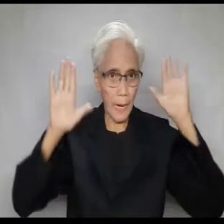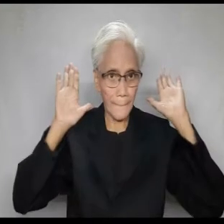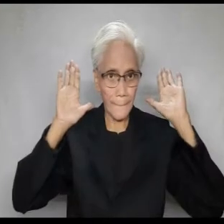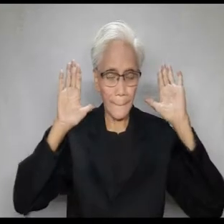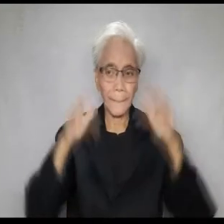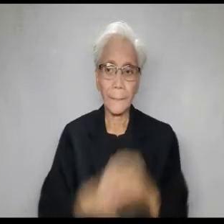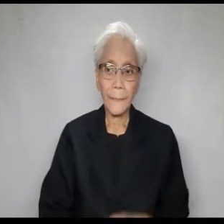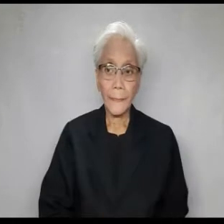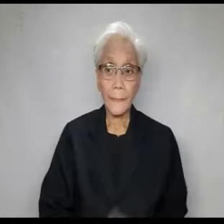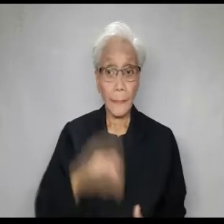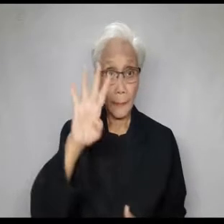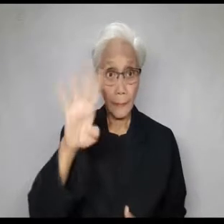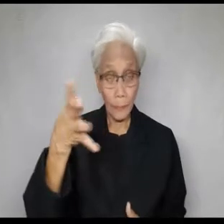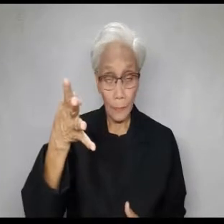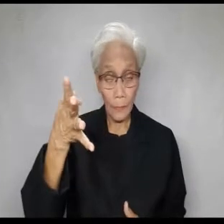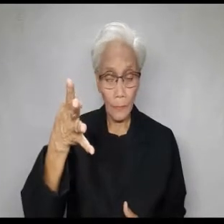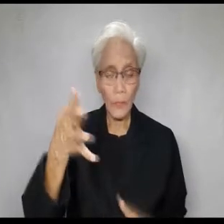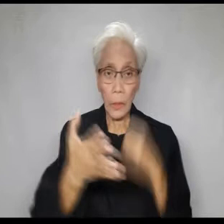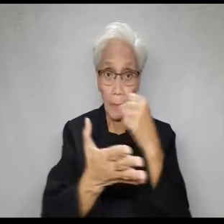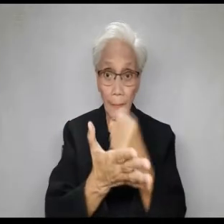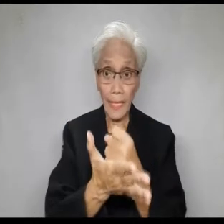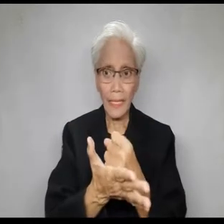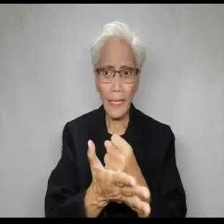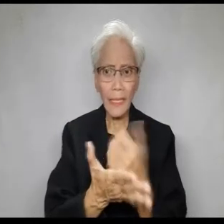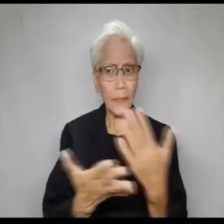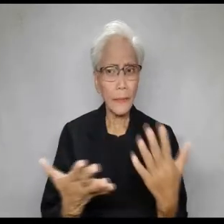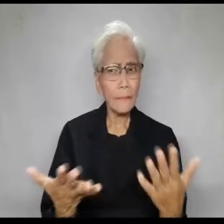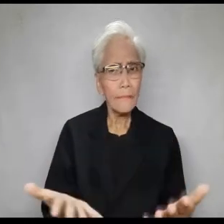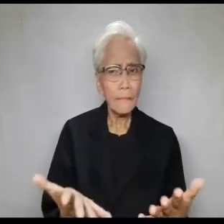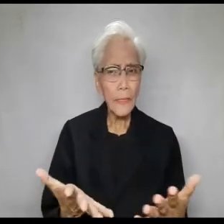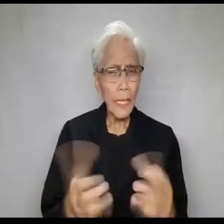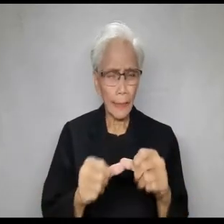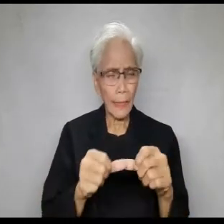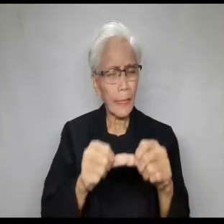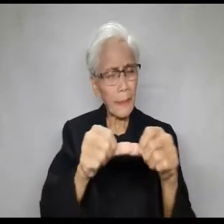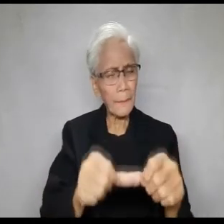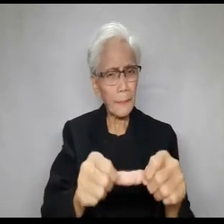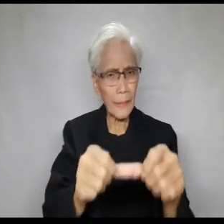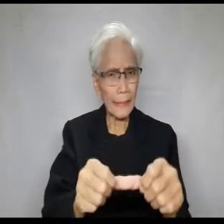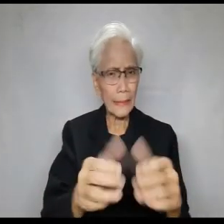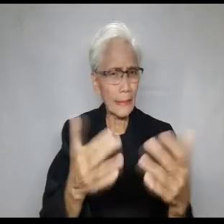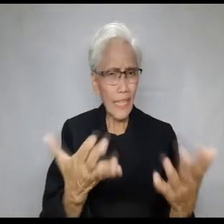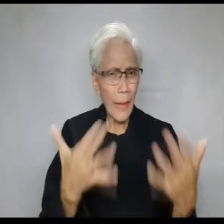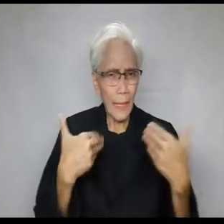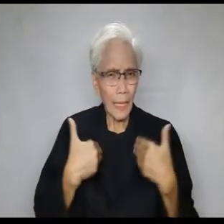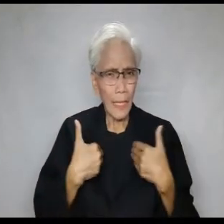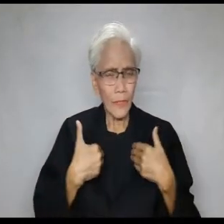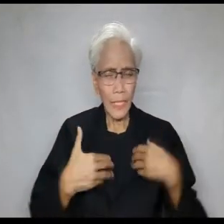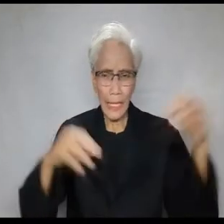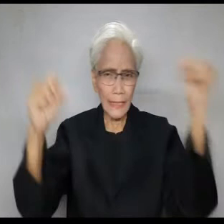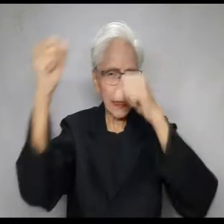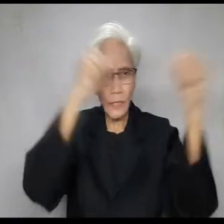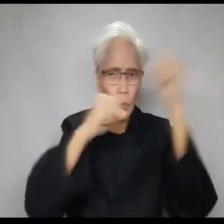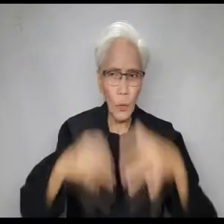not give up. The fourth mark of a loser is that he lives a predominantly